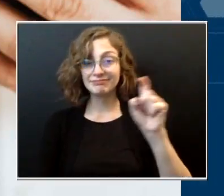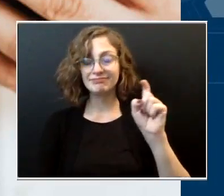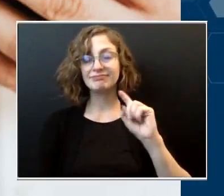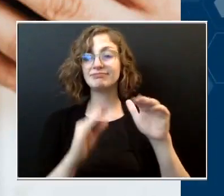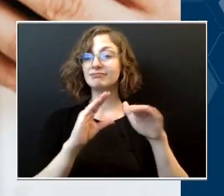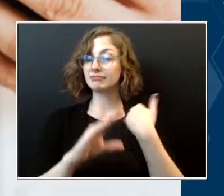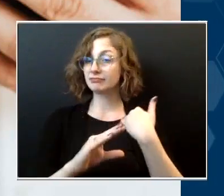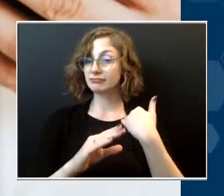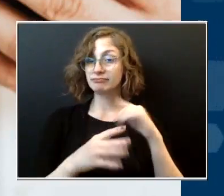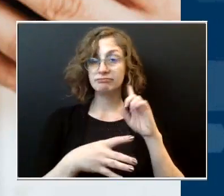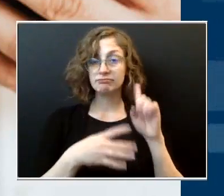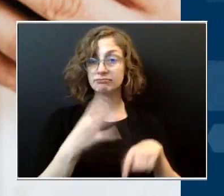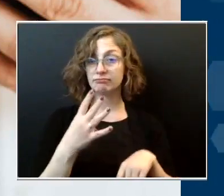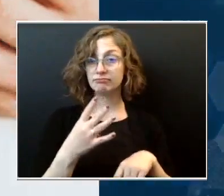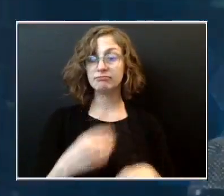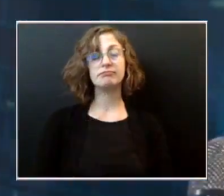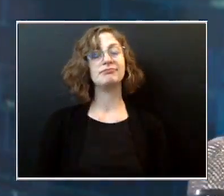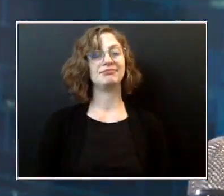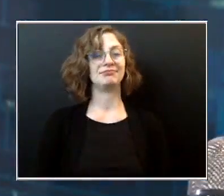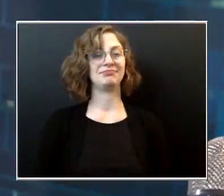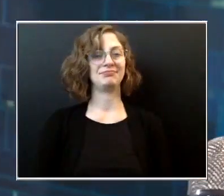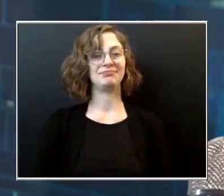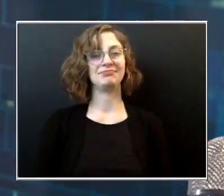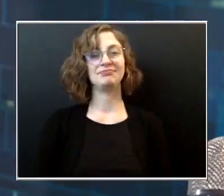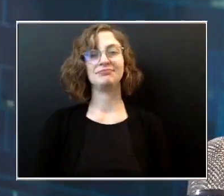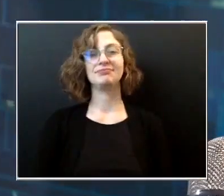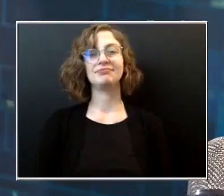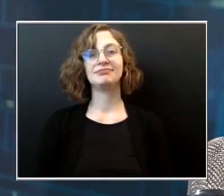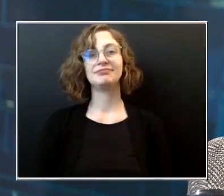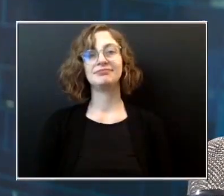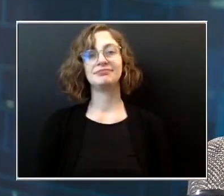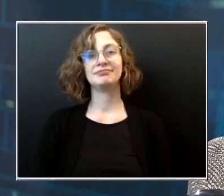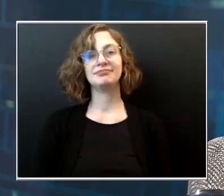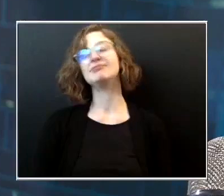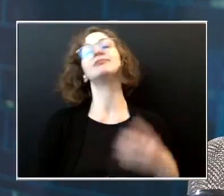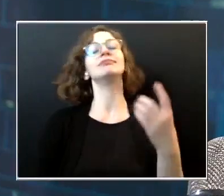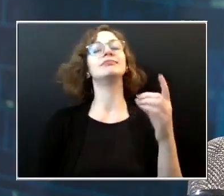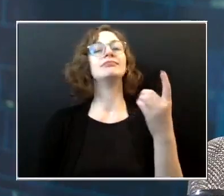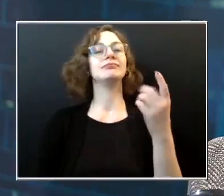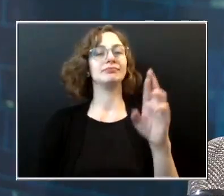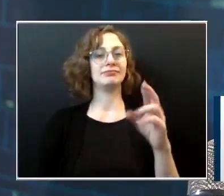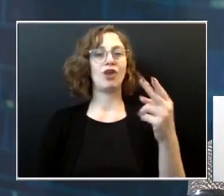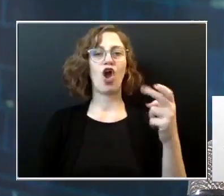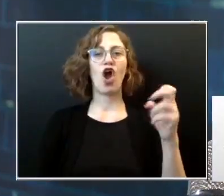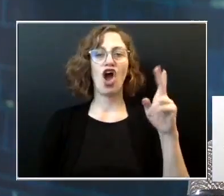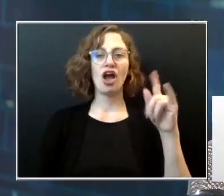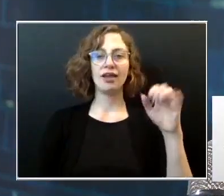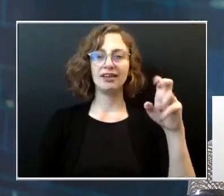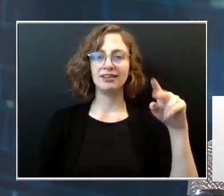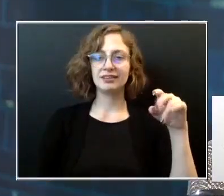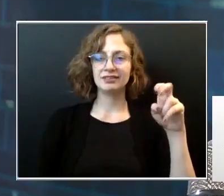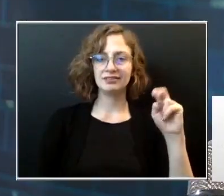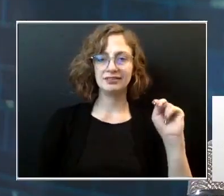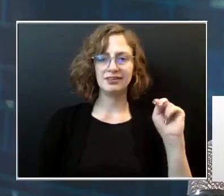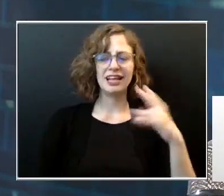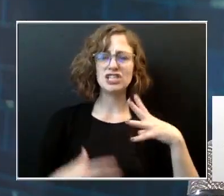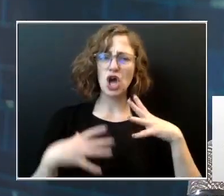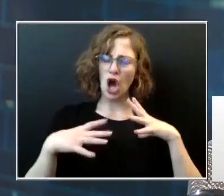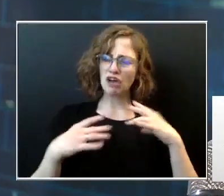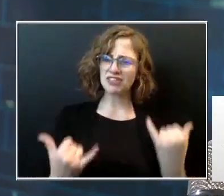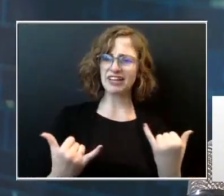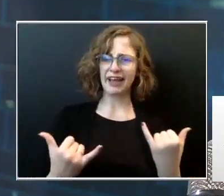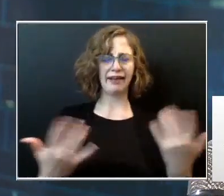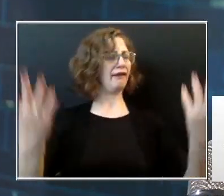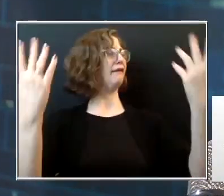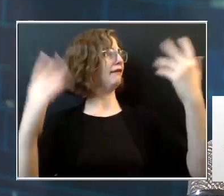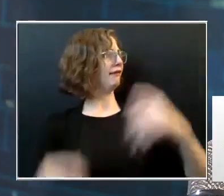emailing the Medical News Network. Dr. Dana Hawkinson has the day off today. Who gave him the day off? Our COVID count, though, is down